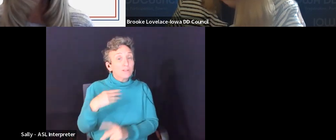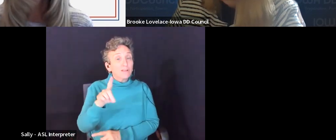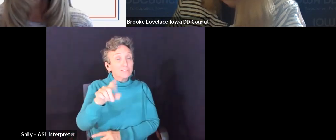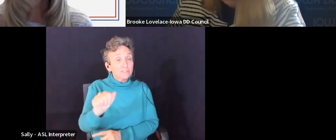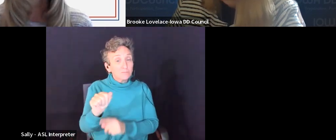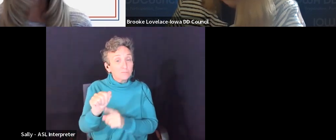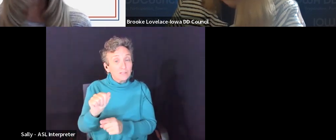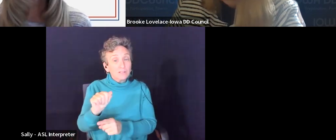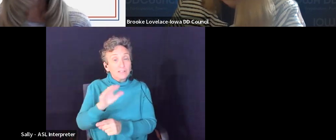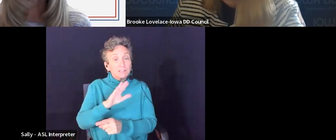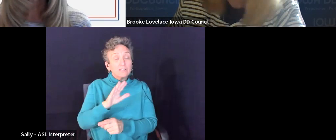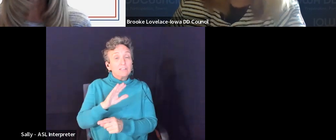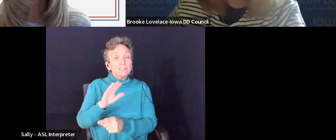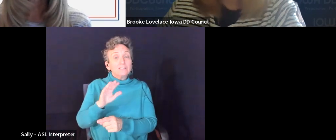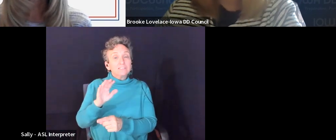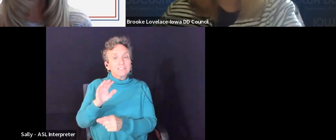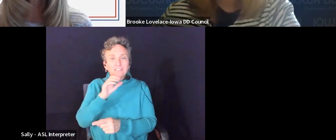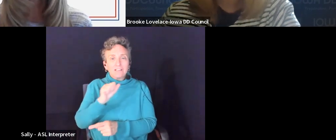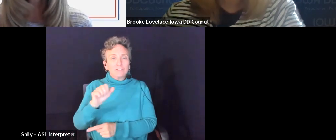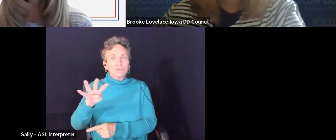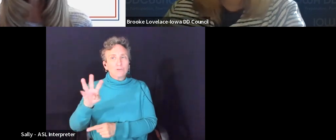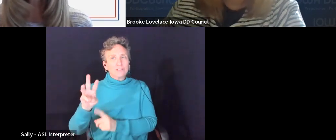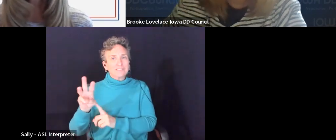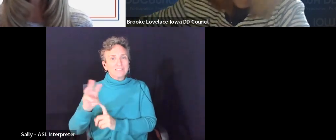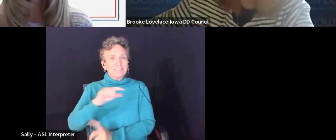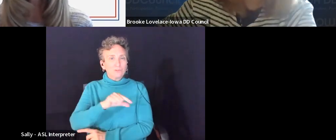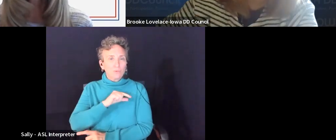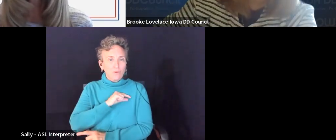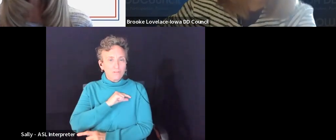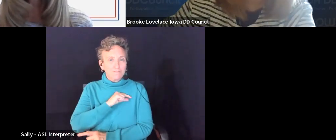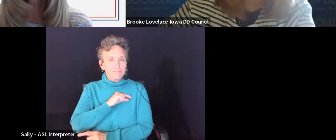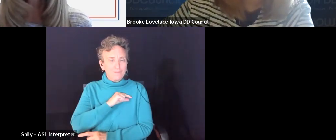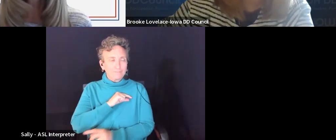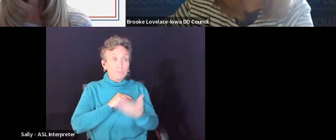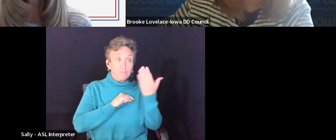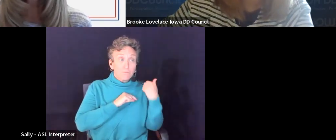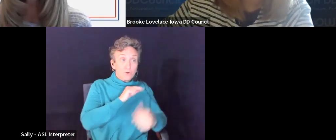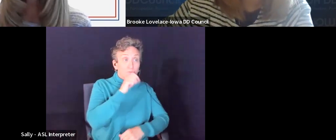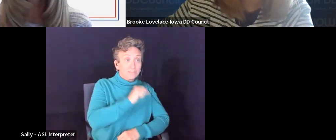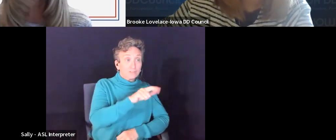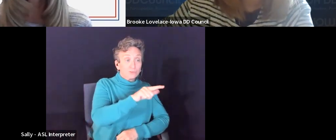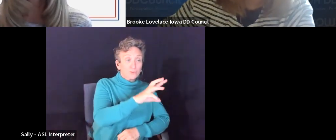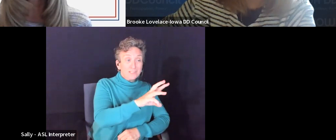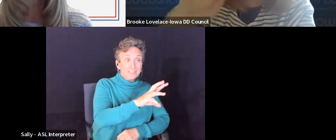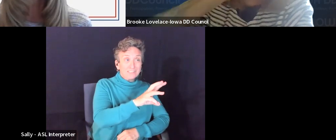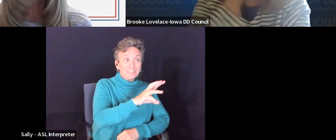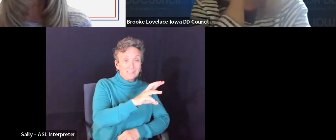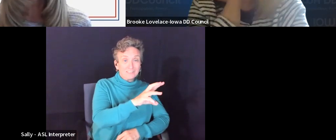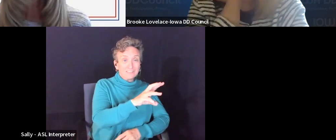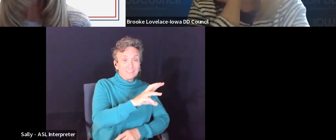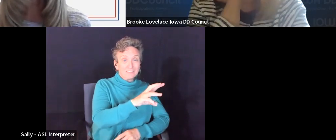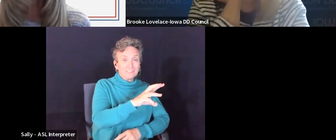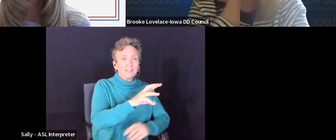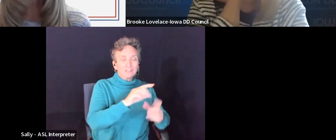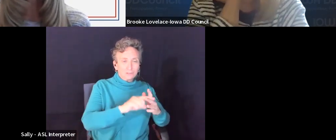systems. What is changing is that eligibility age is going to change from 26 to 46. Just as a reminder, that's when